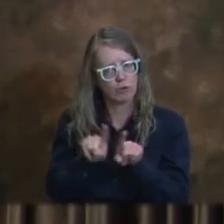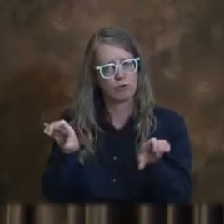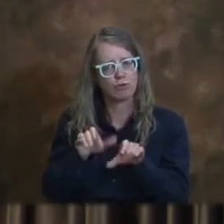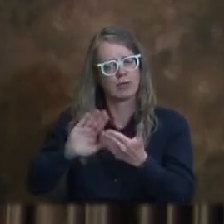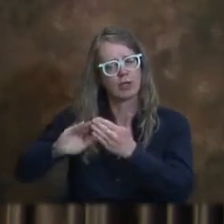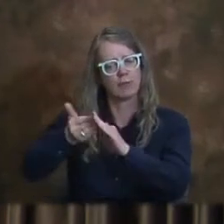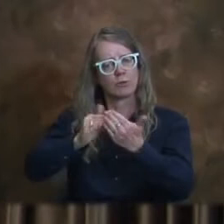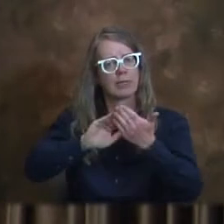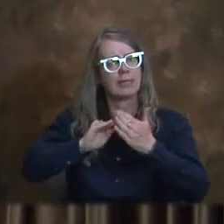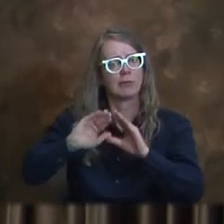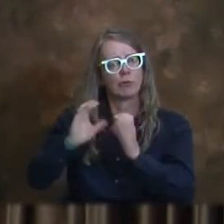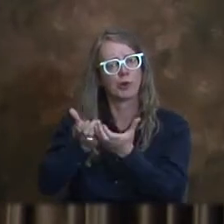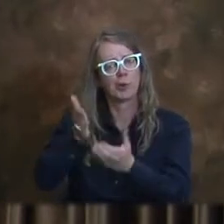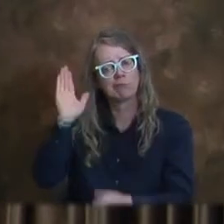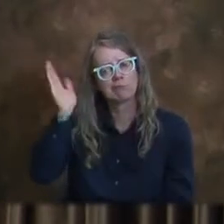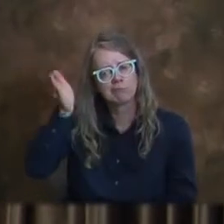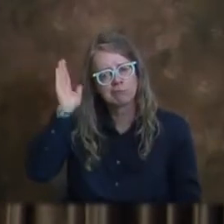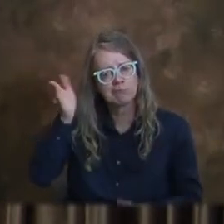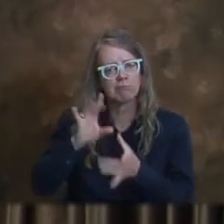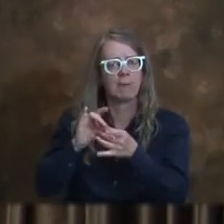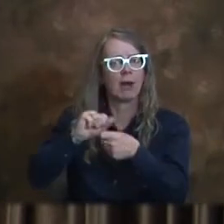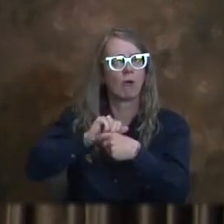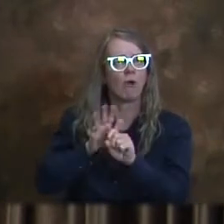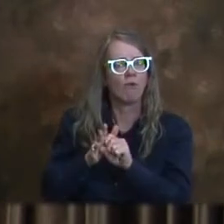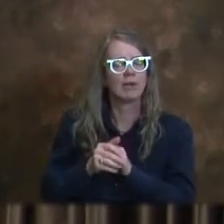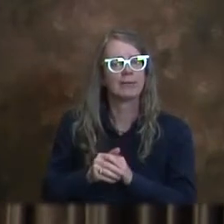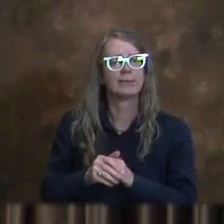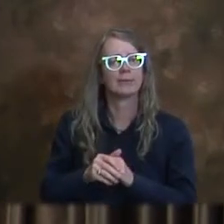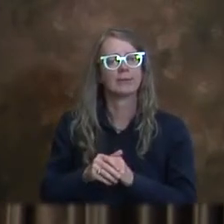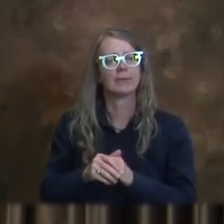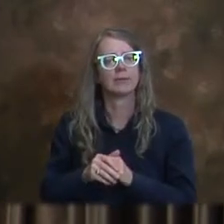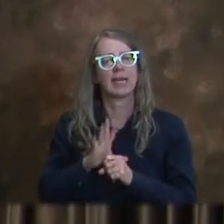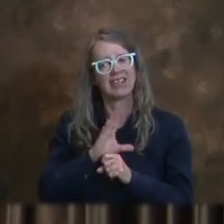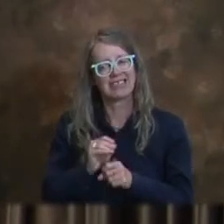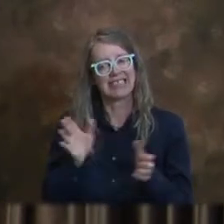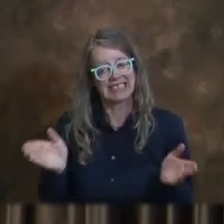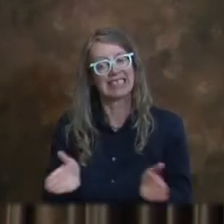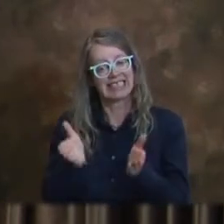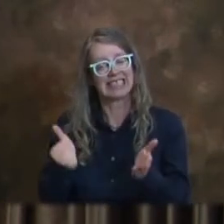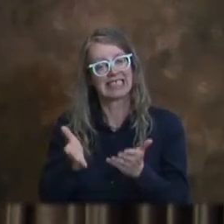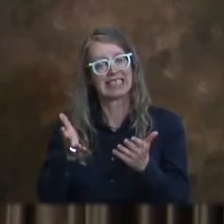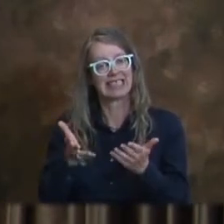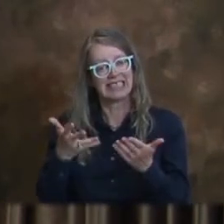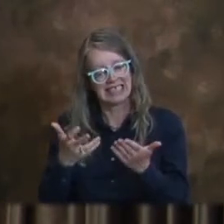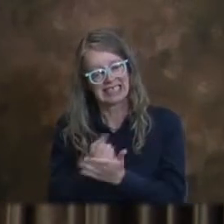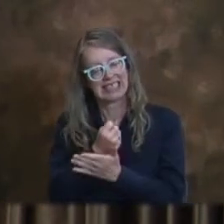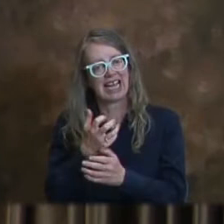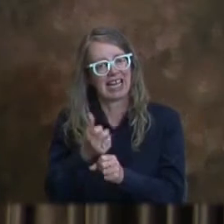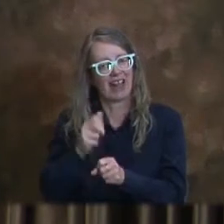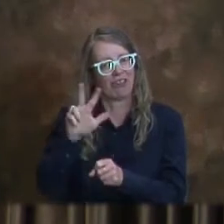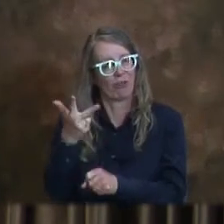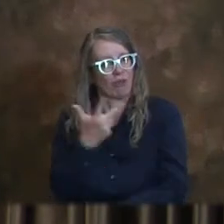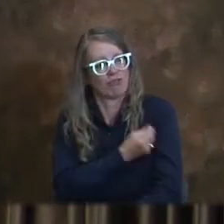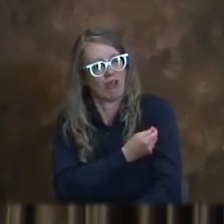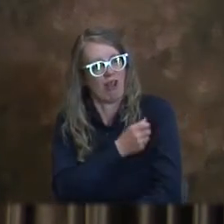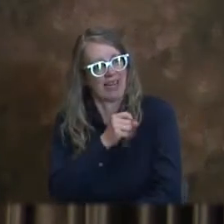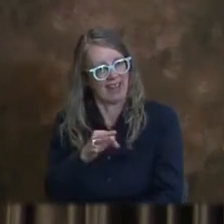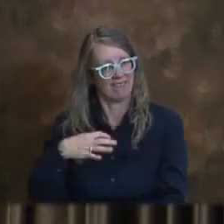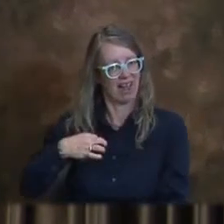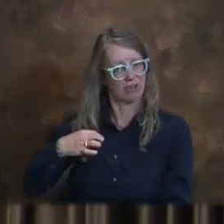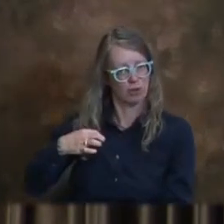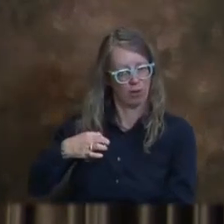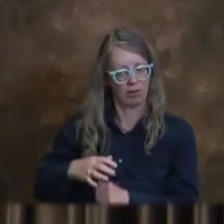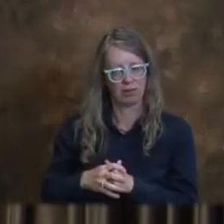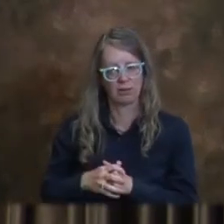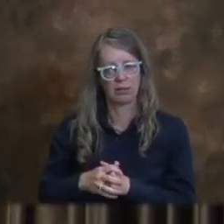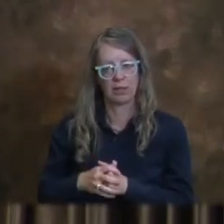just COVID in general, but definitely hitting that it's time to get a booster if you're eligible. We've had, not everybody's going to